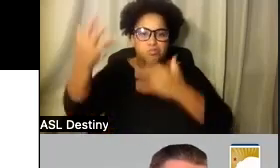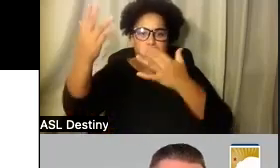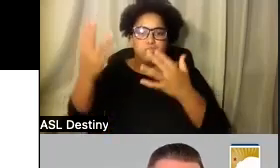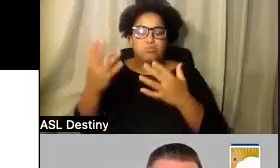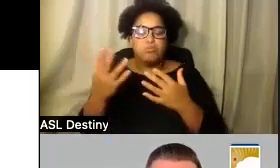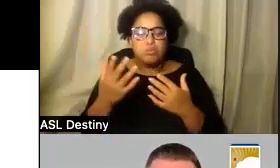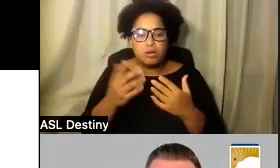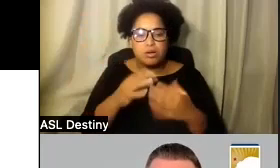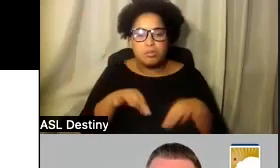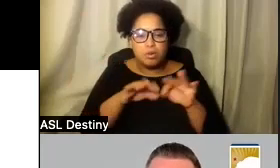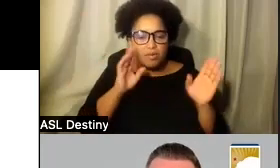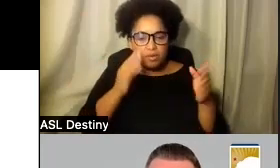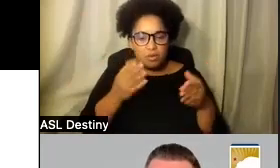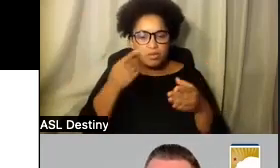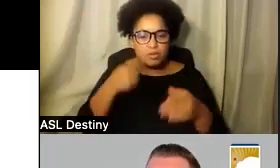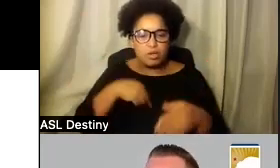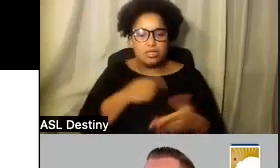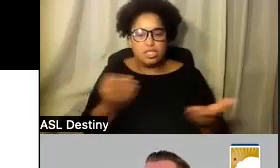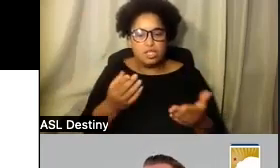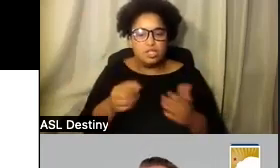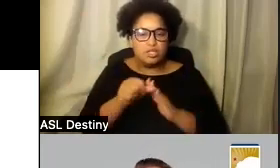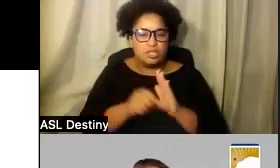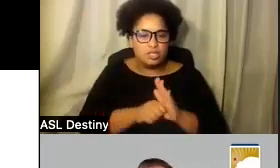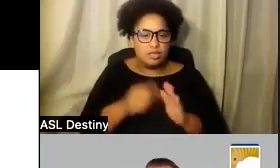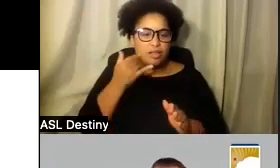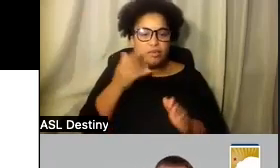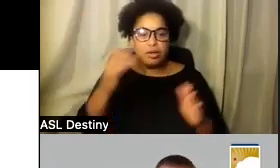important focus for us here in the state. Next slide, please.